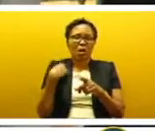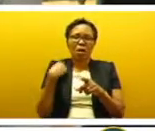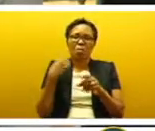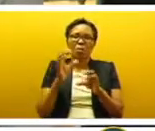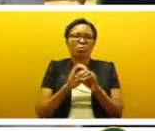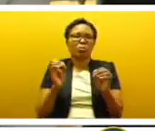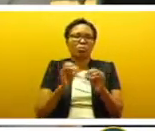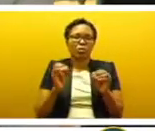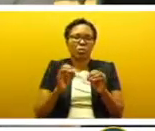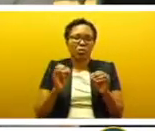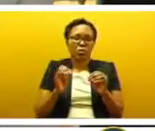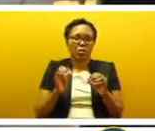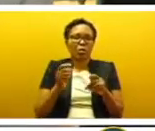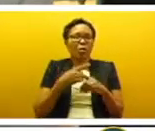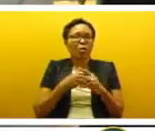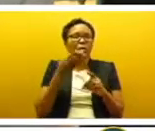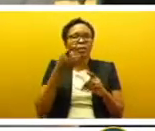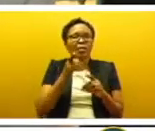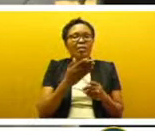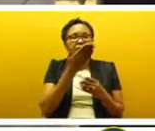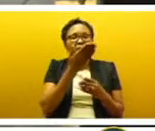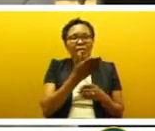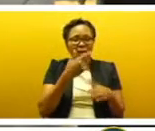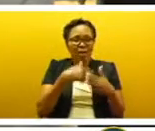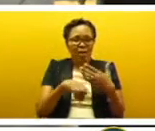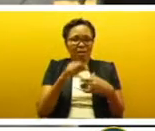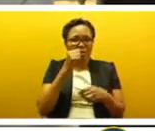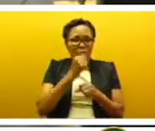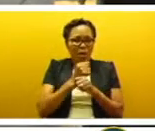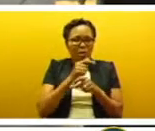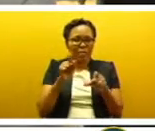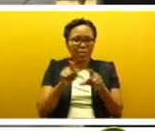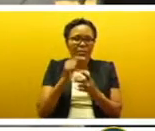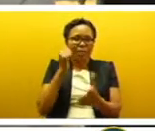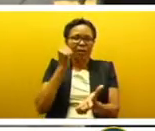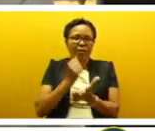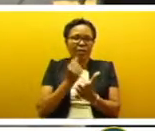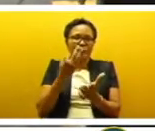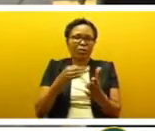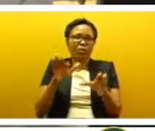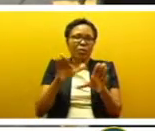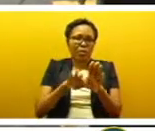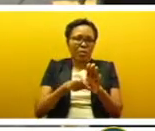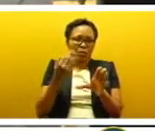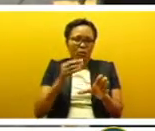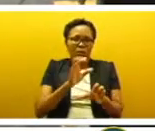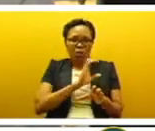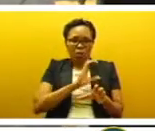ascribed is available in the workings and the affidavits of the members of the commission,